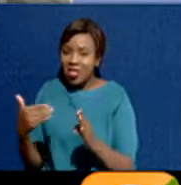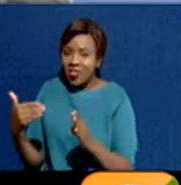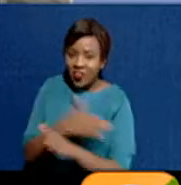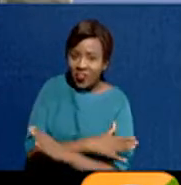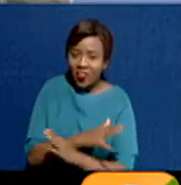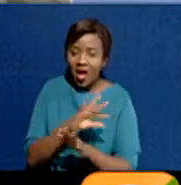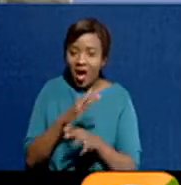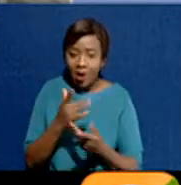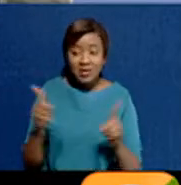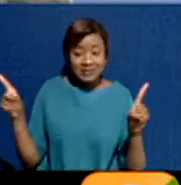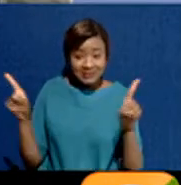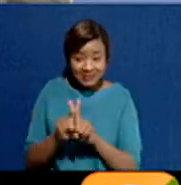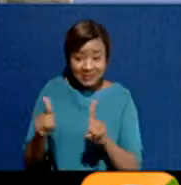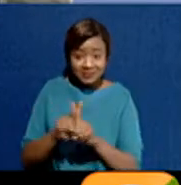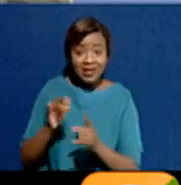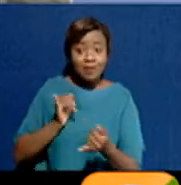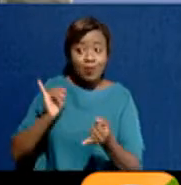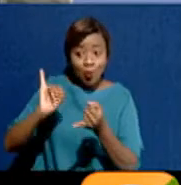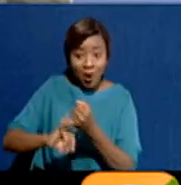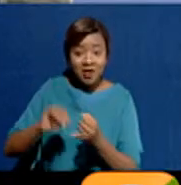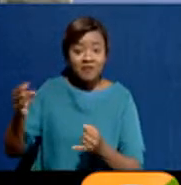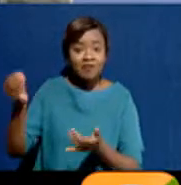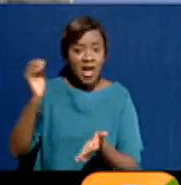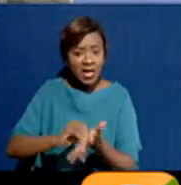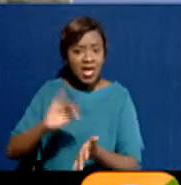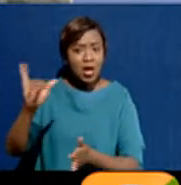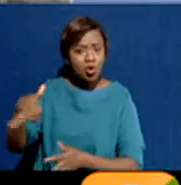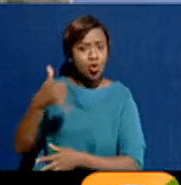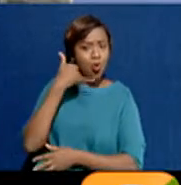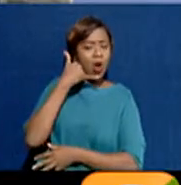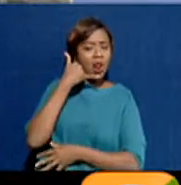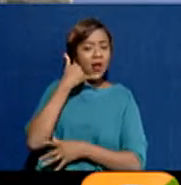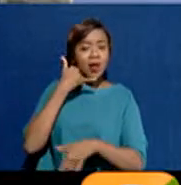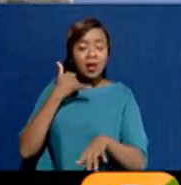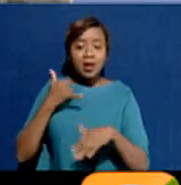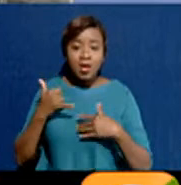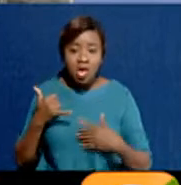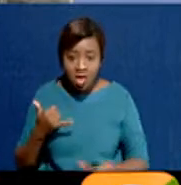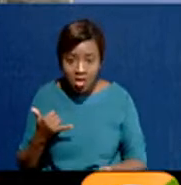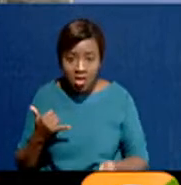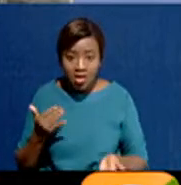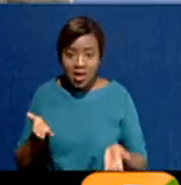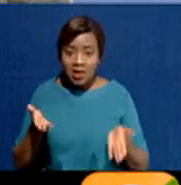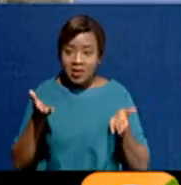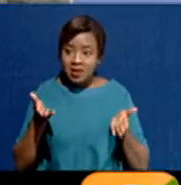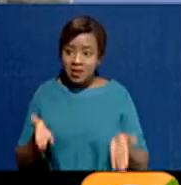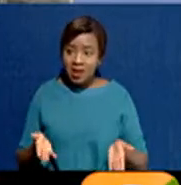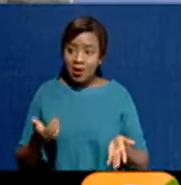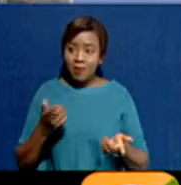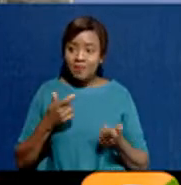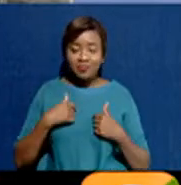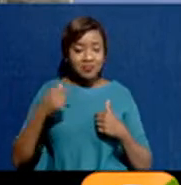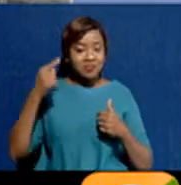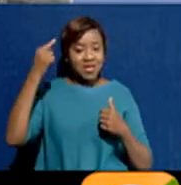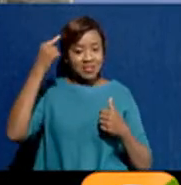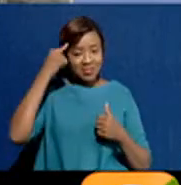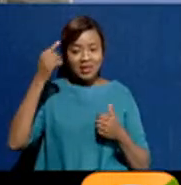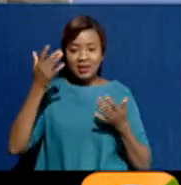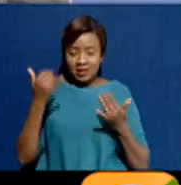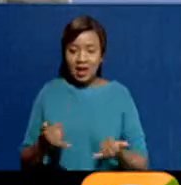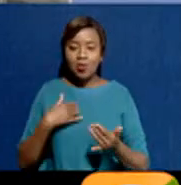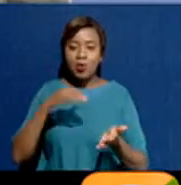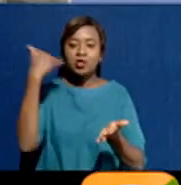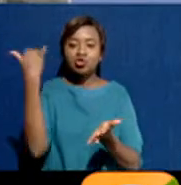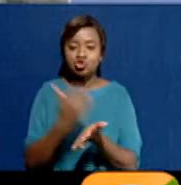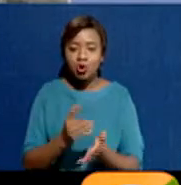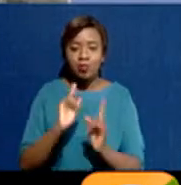same wife to my brother who raised an alarm and said, where we have reached, I think I'm going to drop going to this church. And we